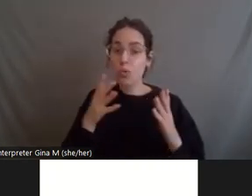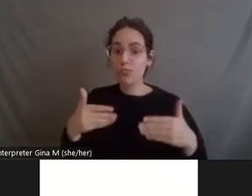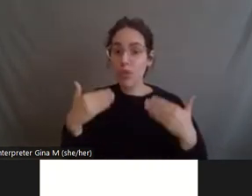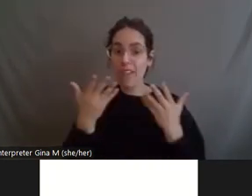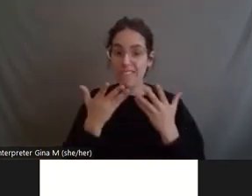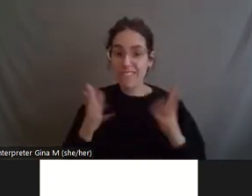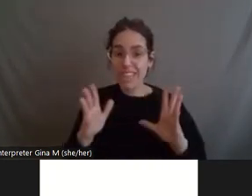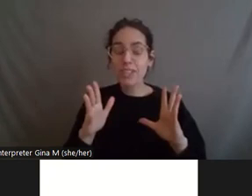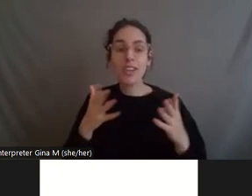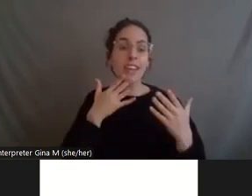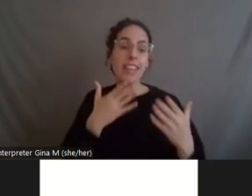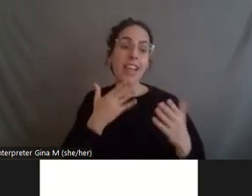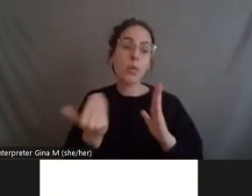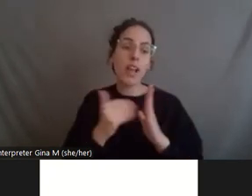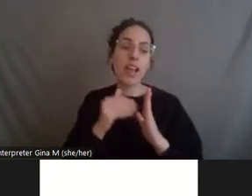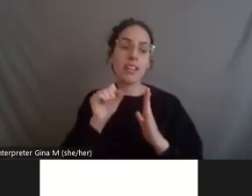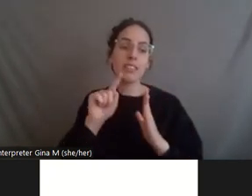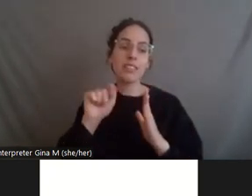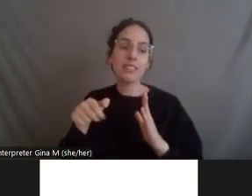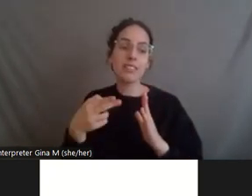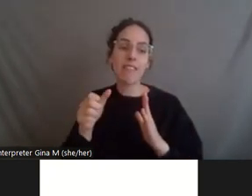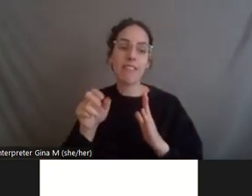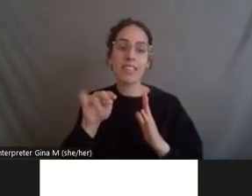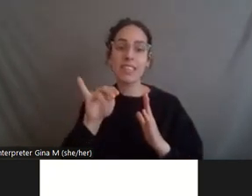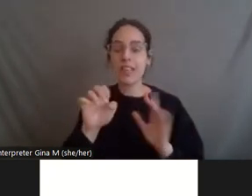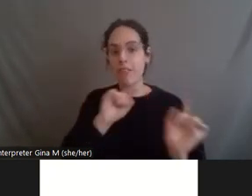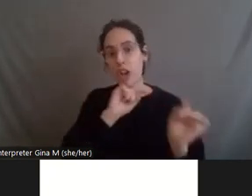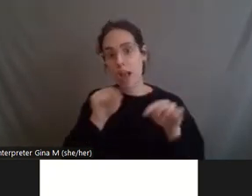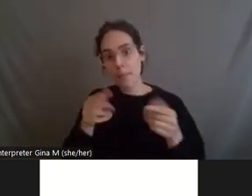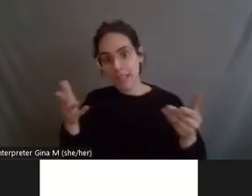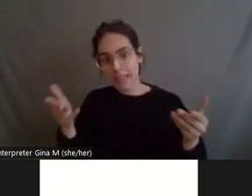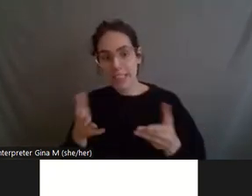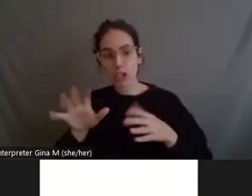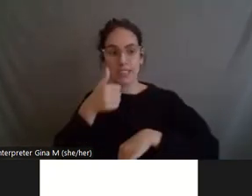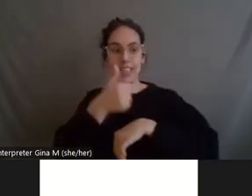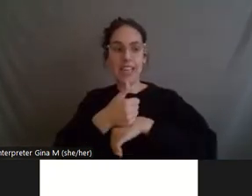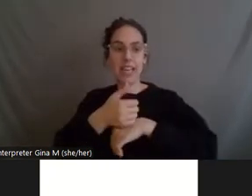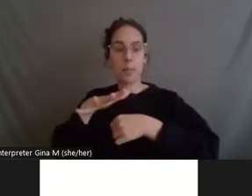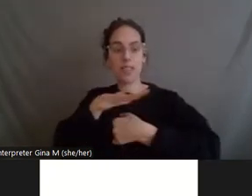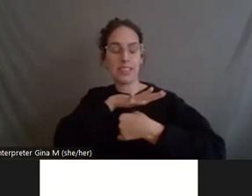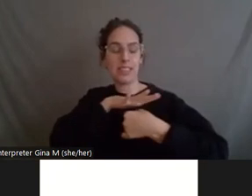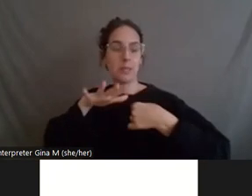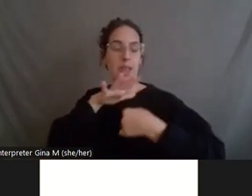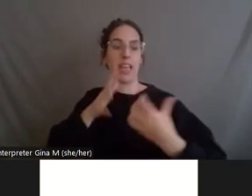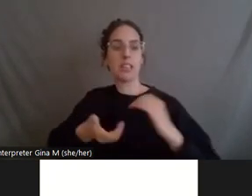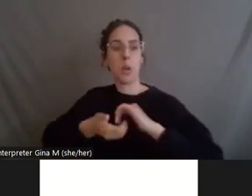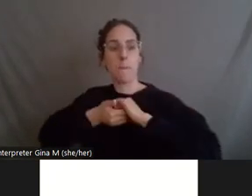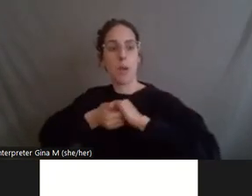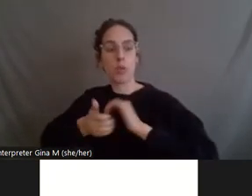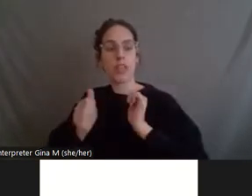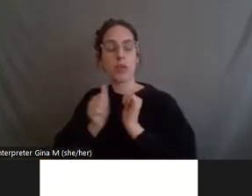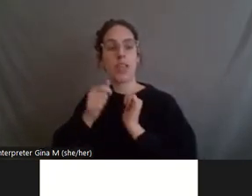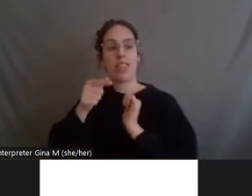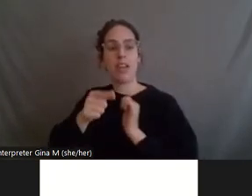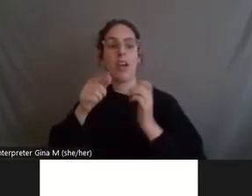for coming in, curating the space, you know, for being a partner with the museum. Thank you to all the artists that